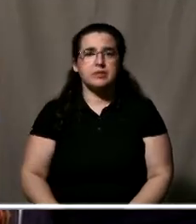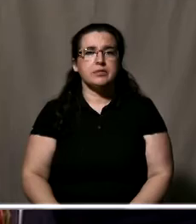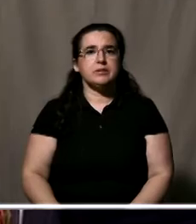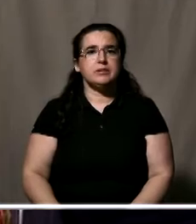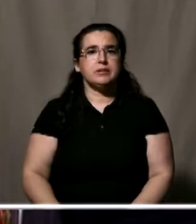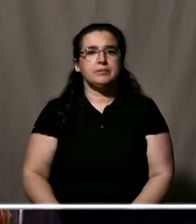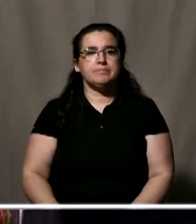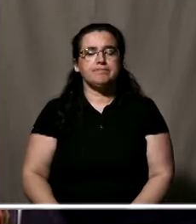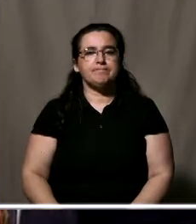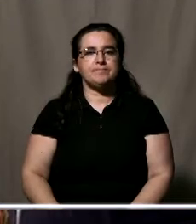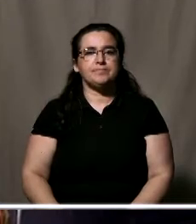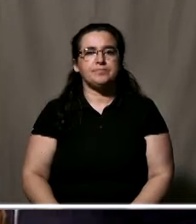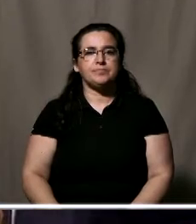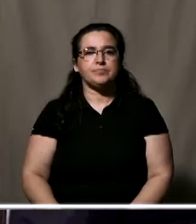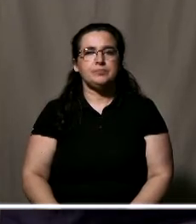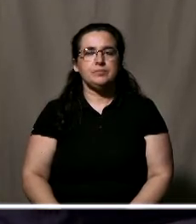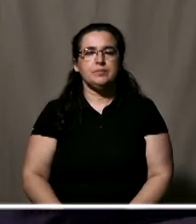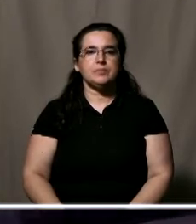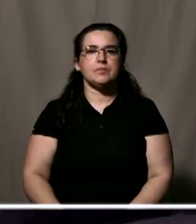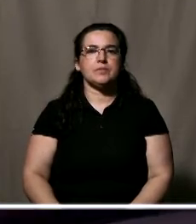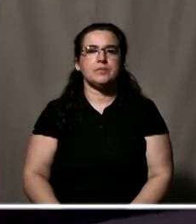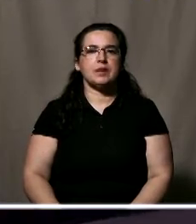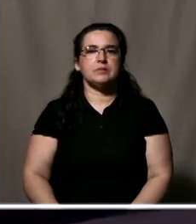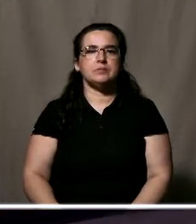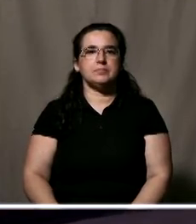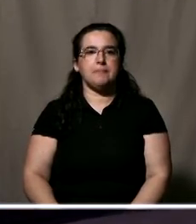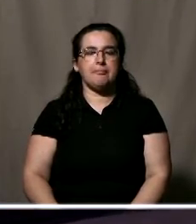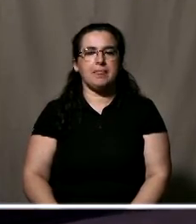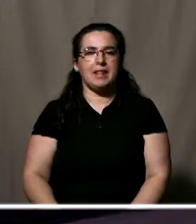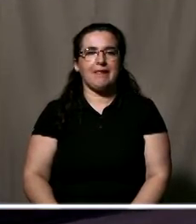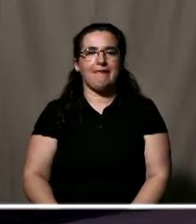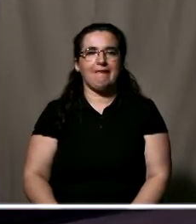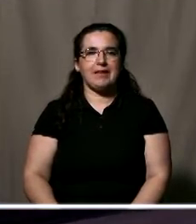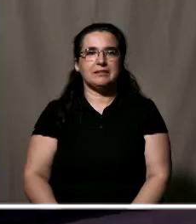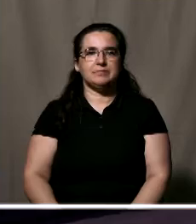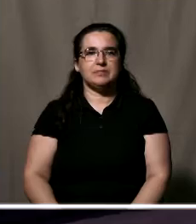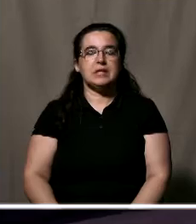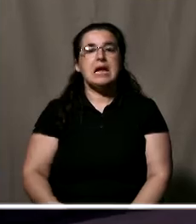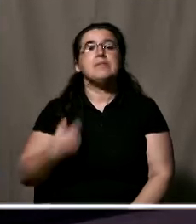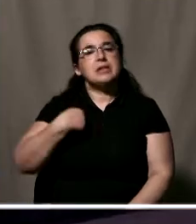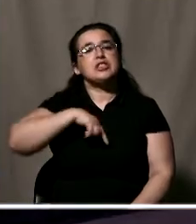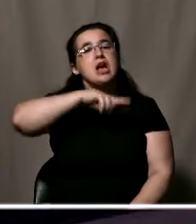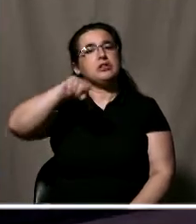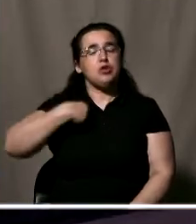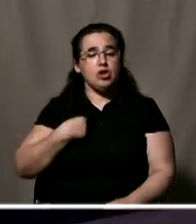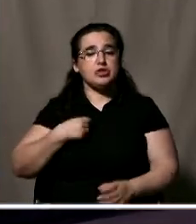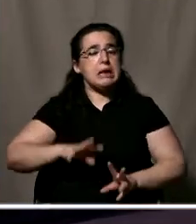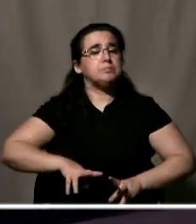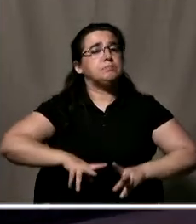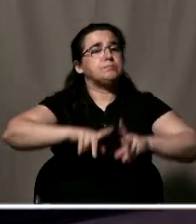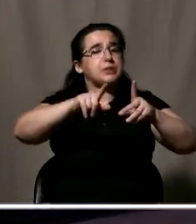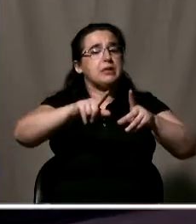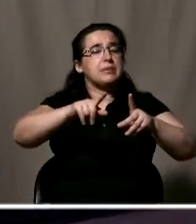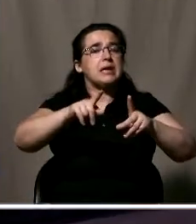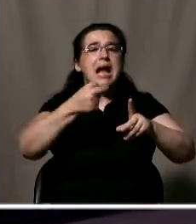You don't make forward progress by looking back, and you don't make forward progress by worrying about the future. Não fazemos progresso se olharmos para trás,